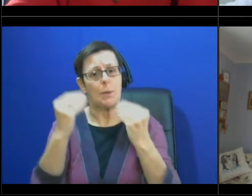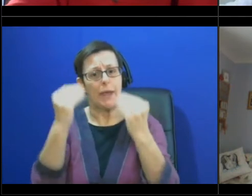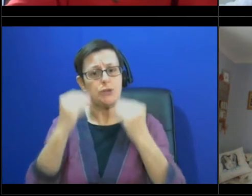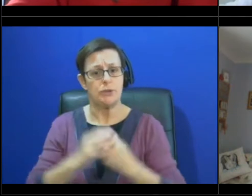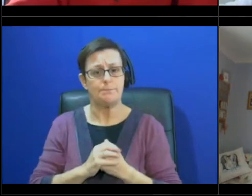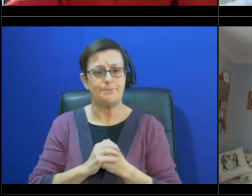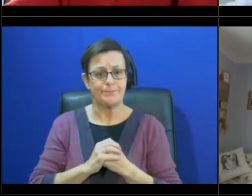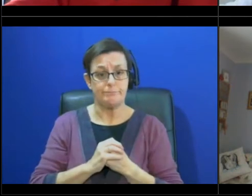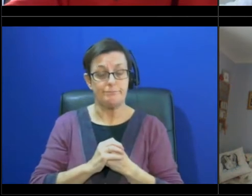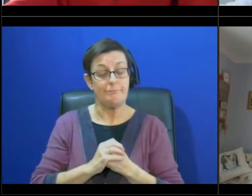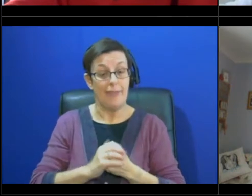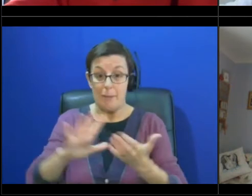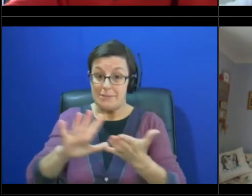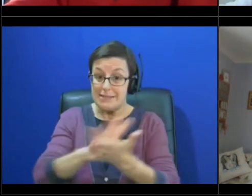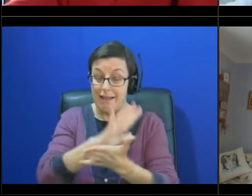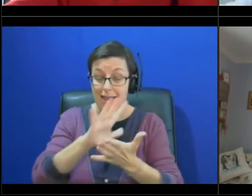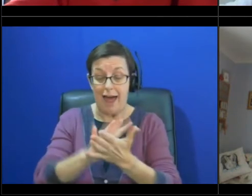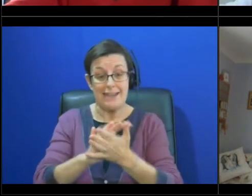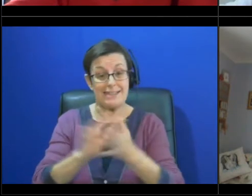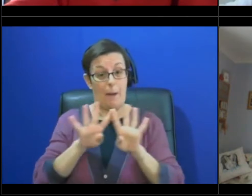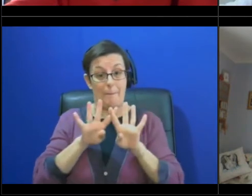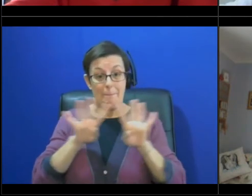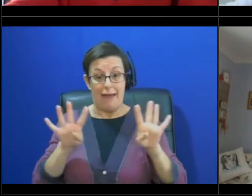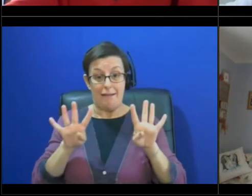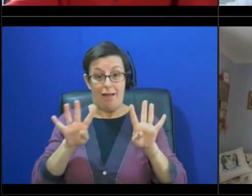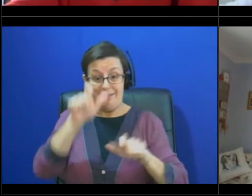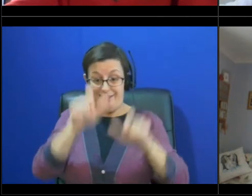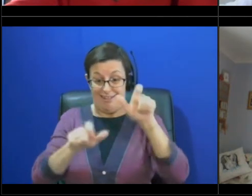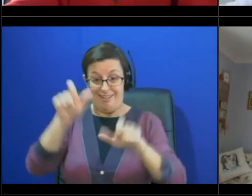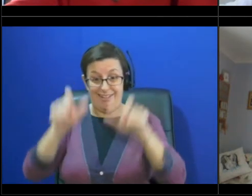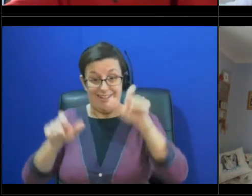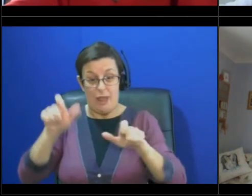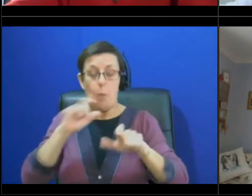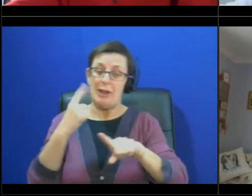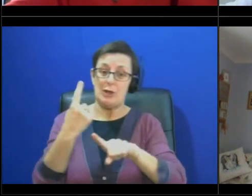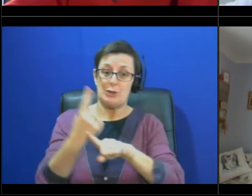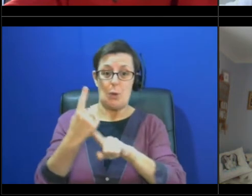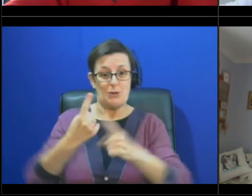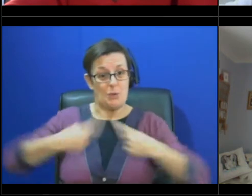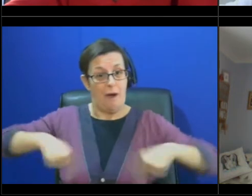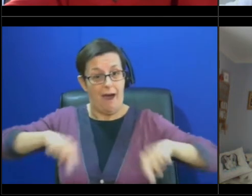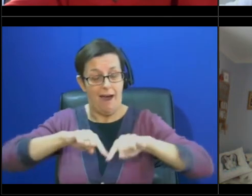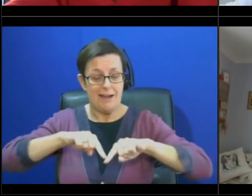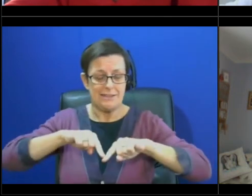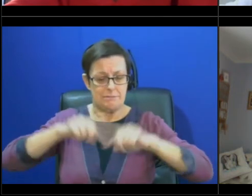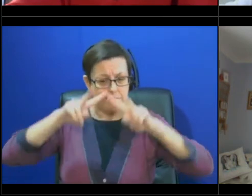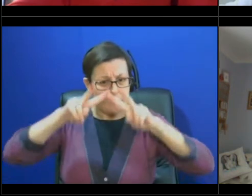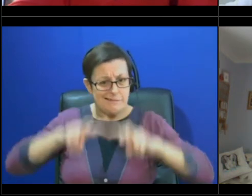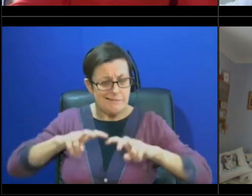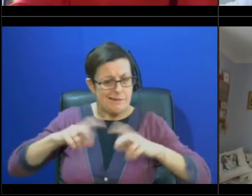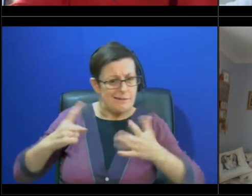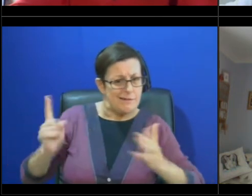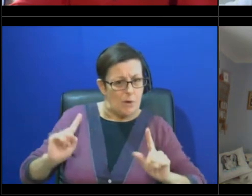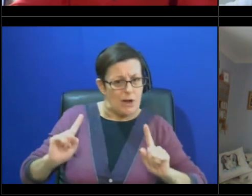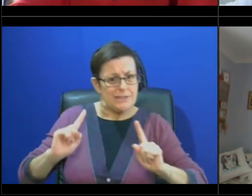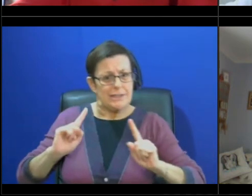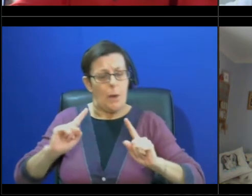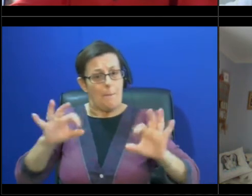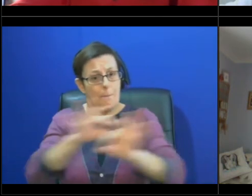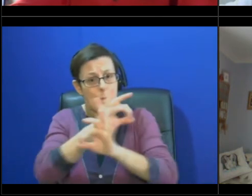delighted that we have panelists who are going to be talking to us, really looking at musical